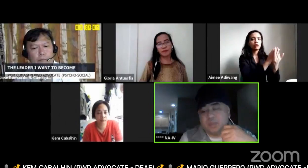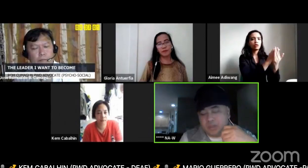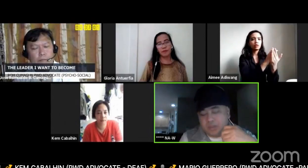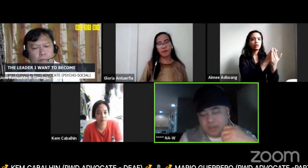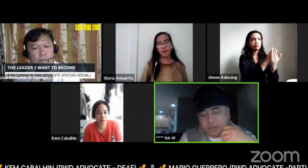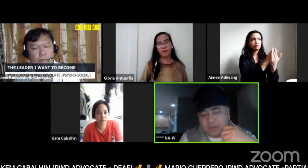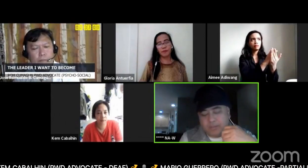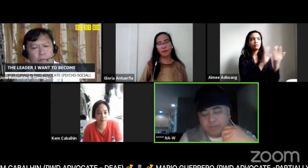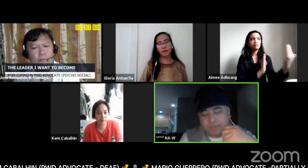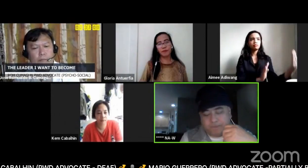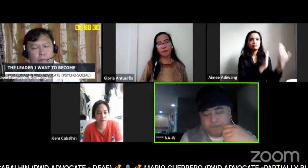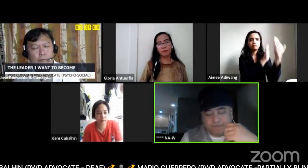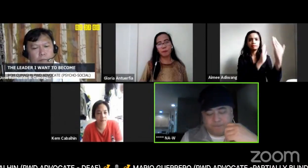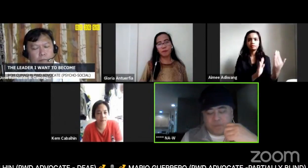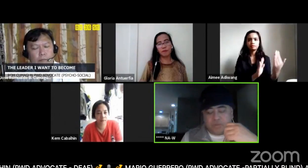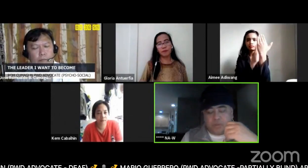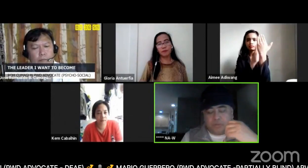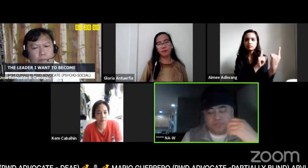people.